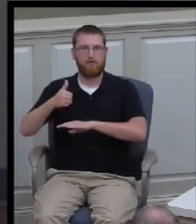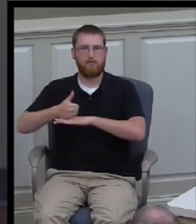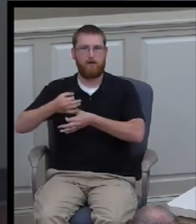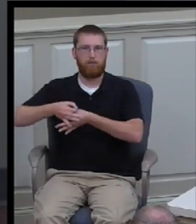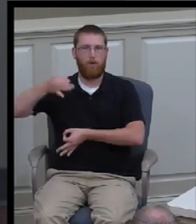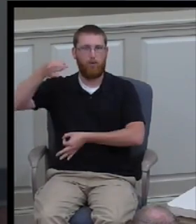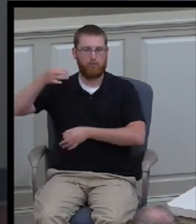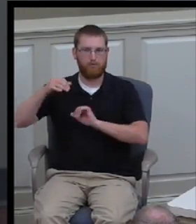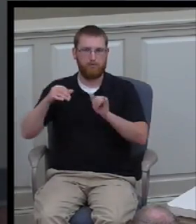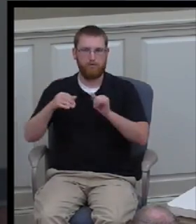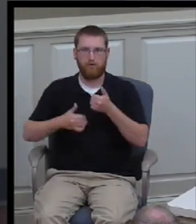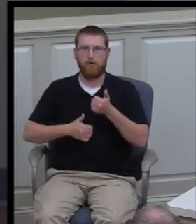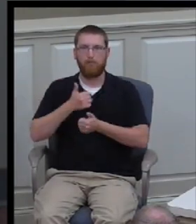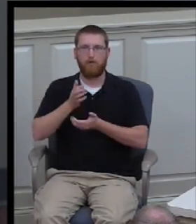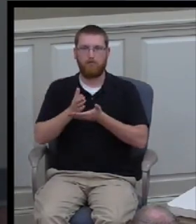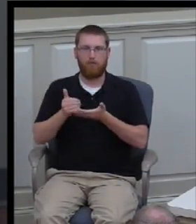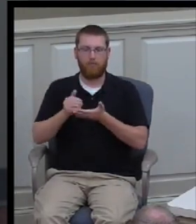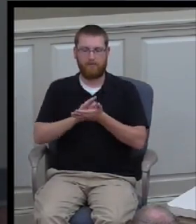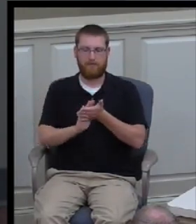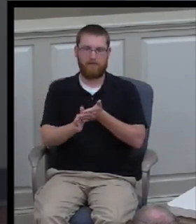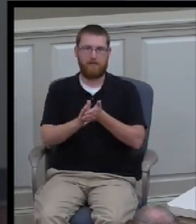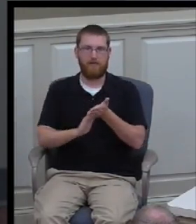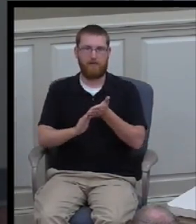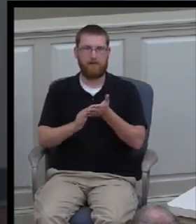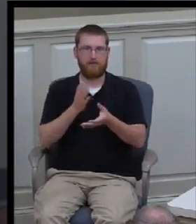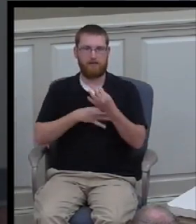for the most part, it'll be cleaned up and look a lot nicer than